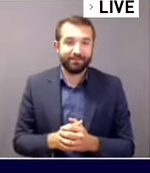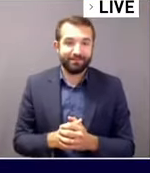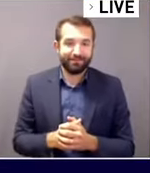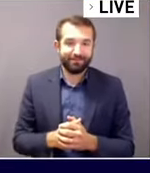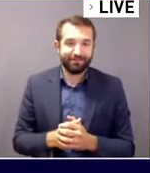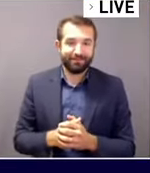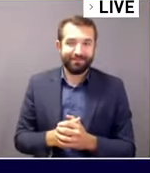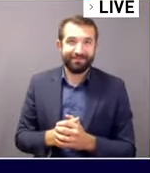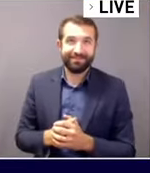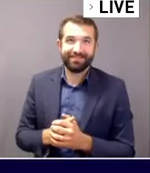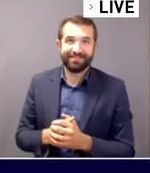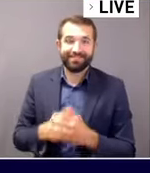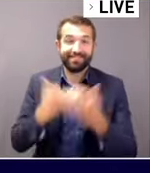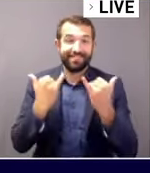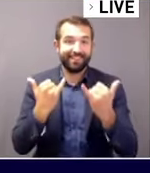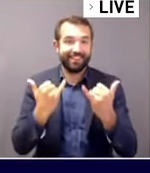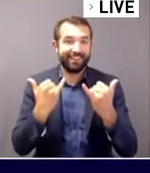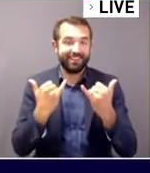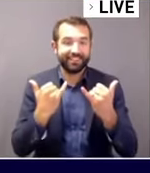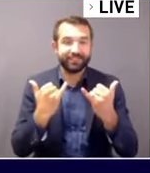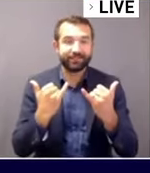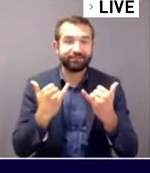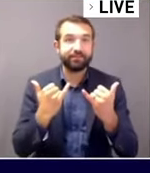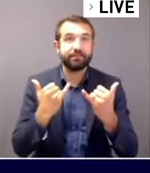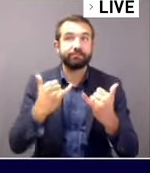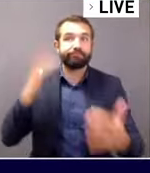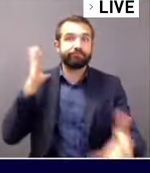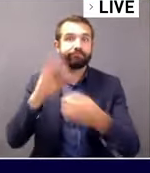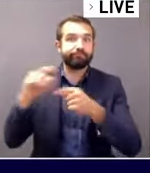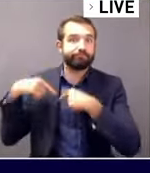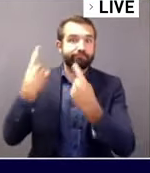Right now in the state, there are a total of